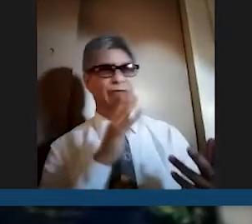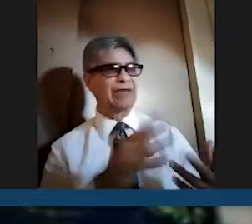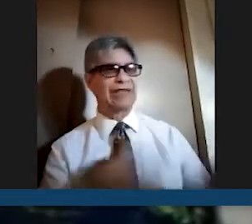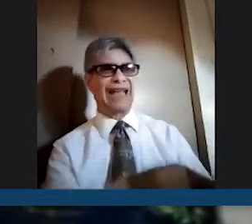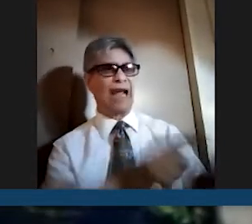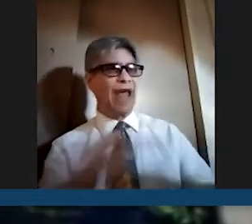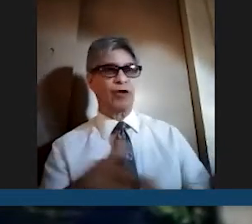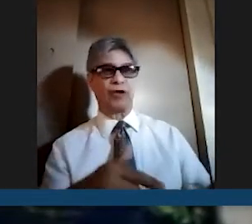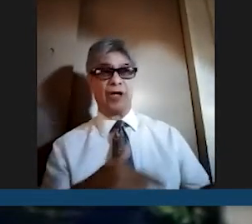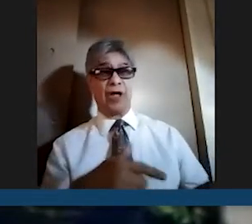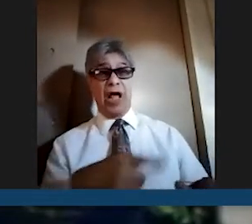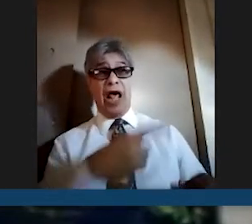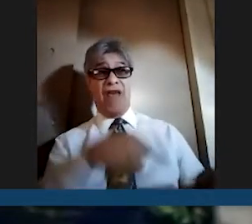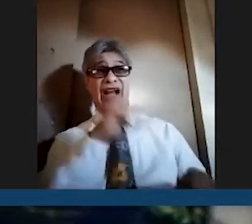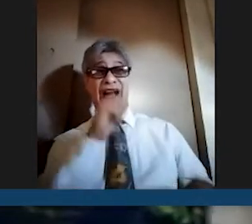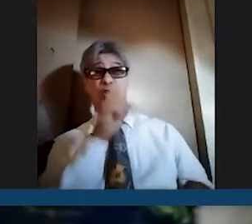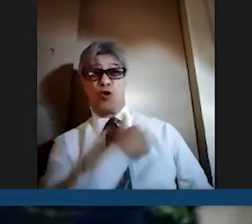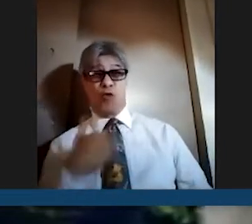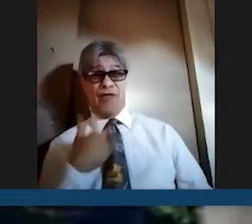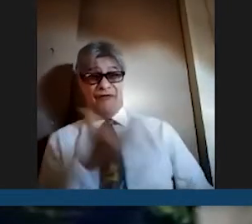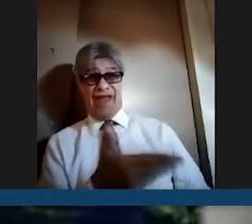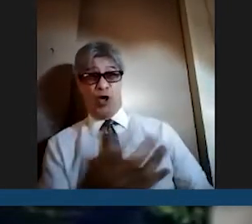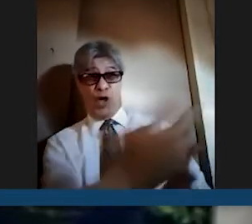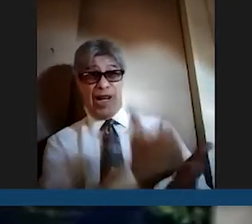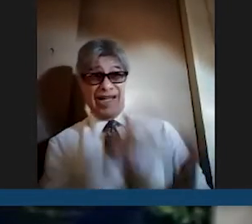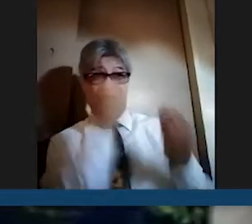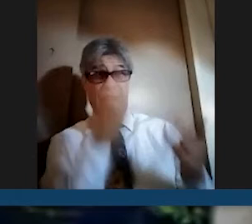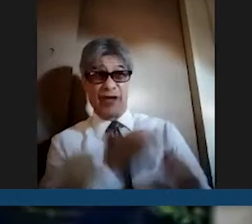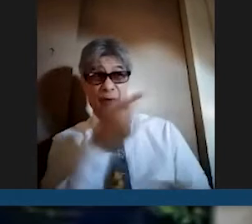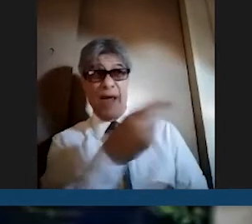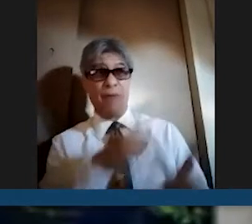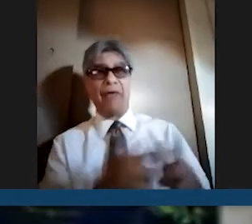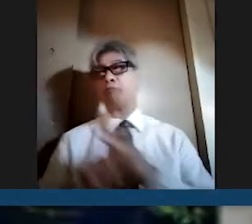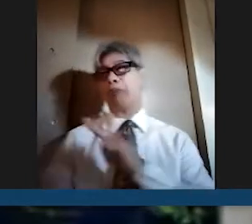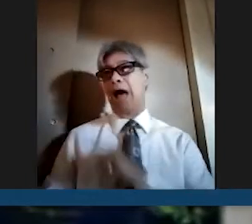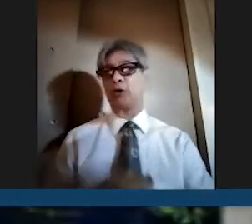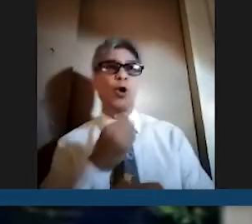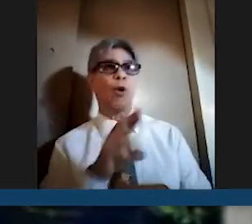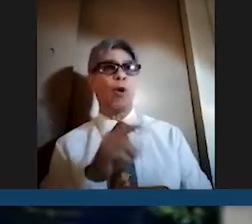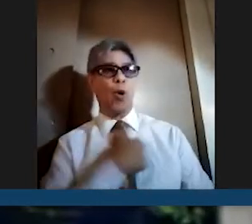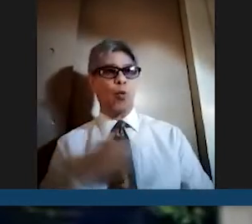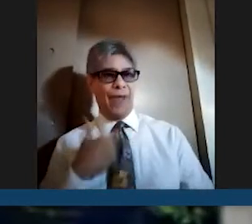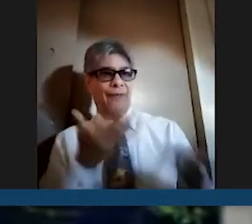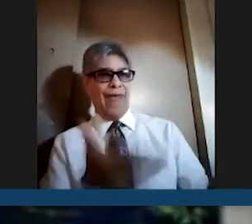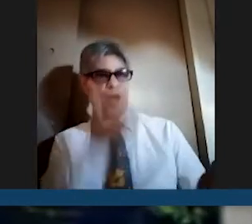to collect information from them and then bounce, or that we're really there because we care about who they are and what they believe